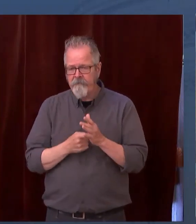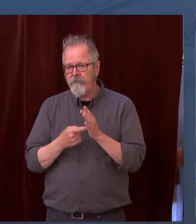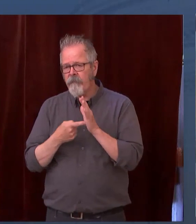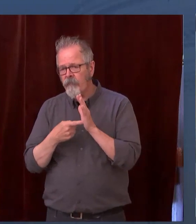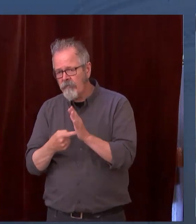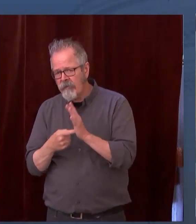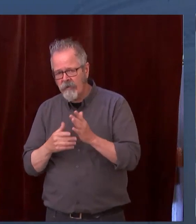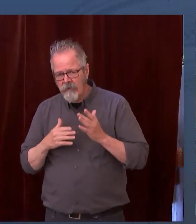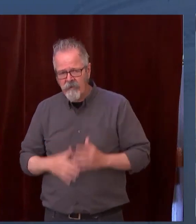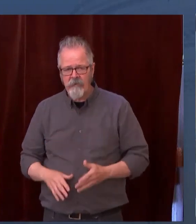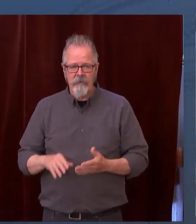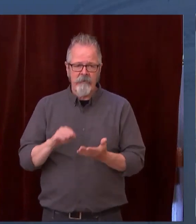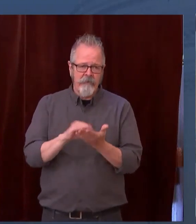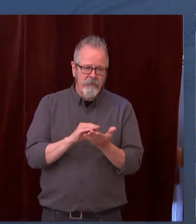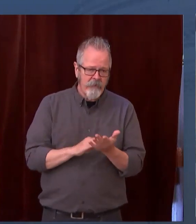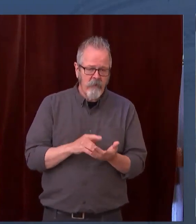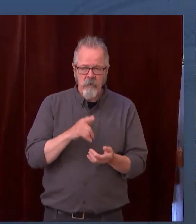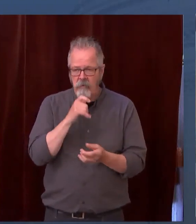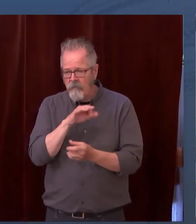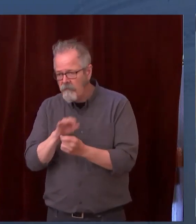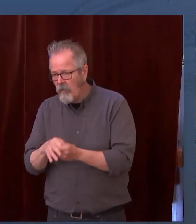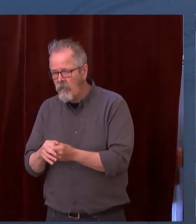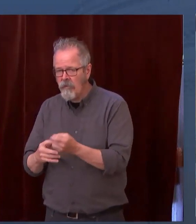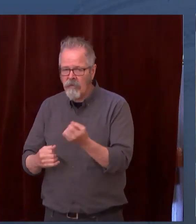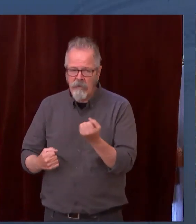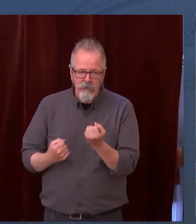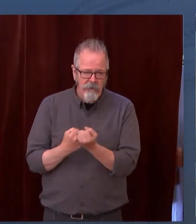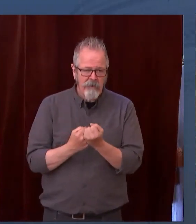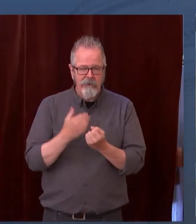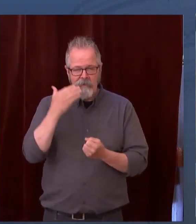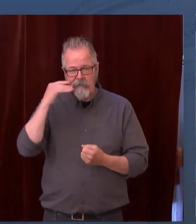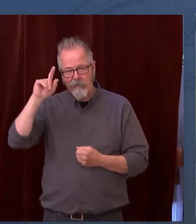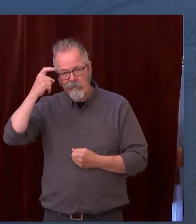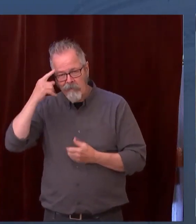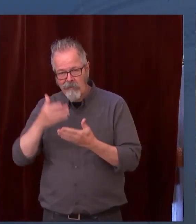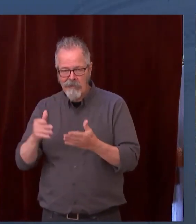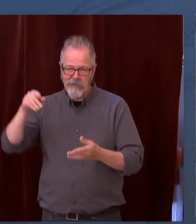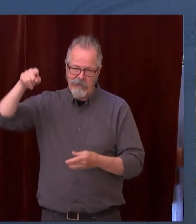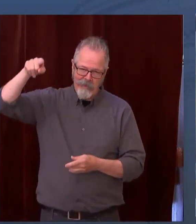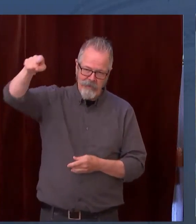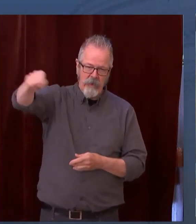open up responsibly, safely. And again, I know they've been working with their